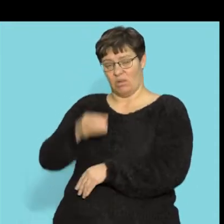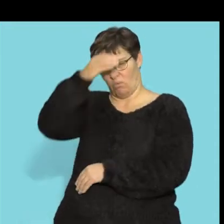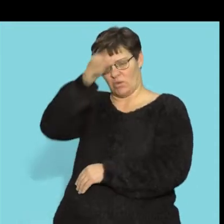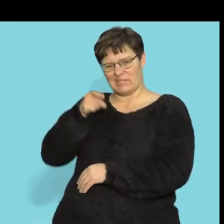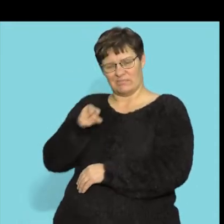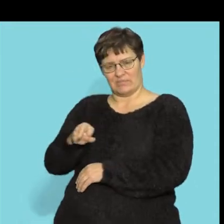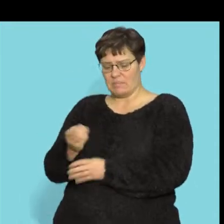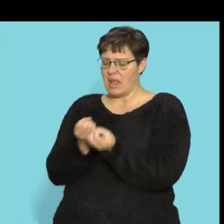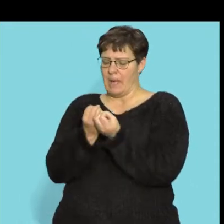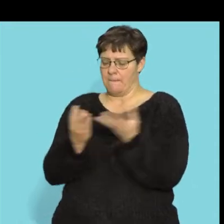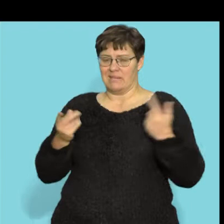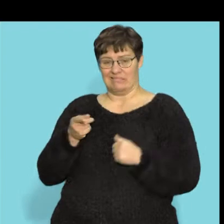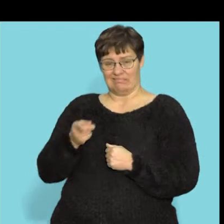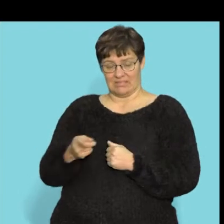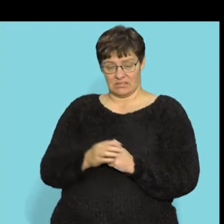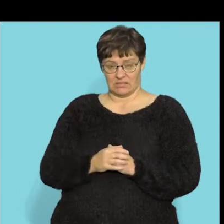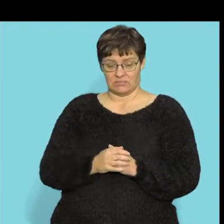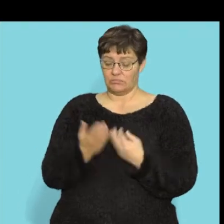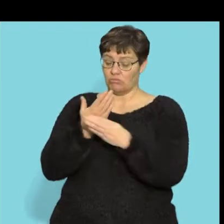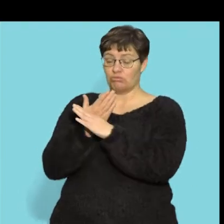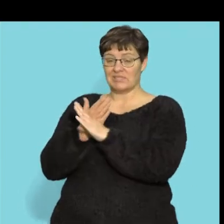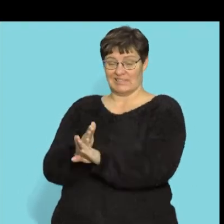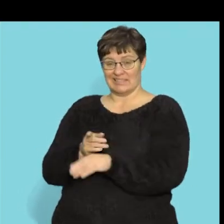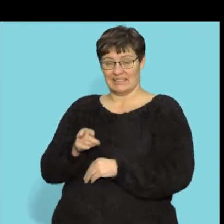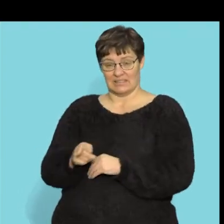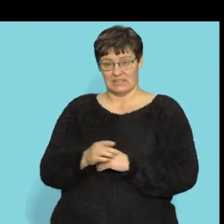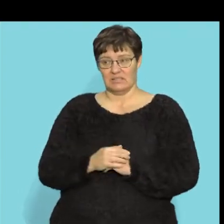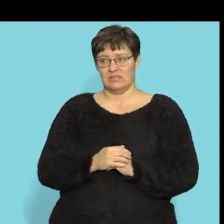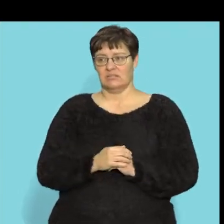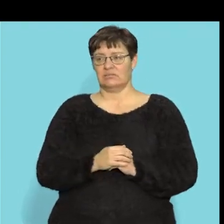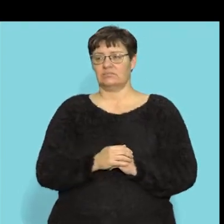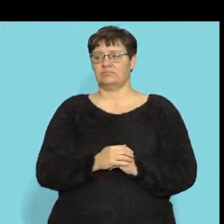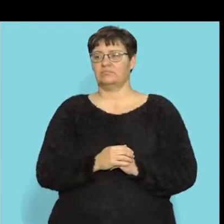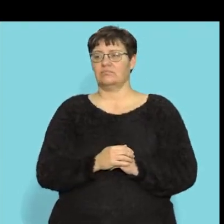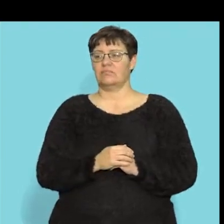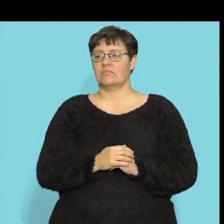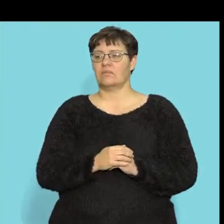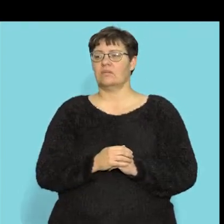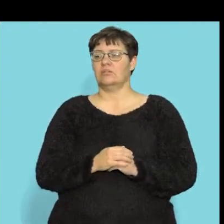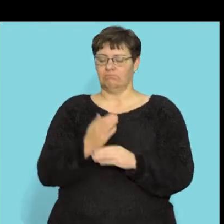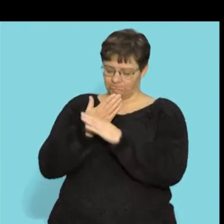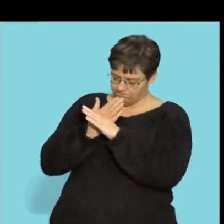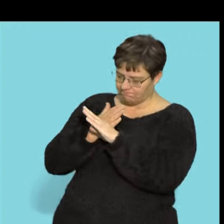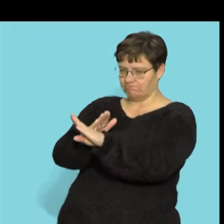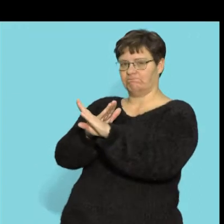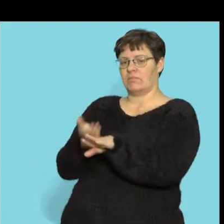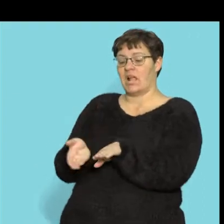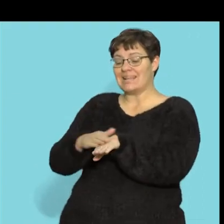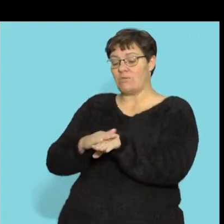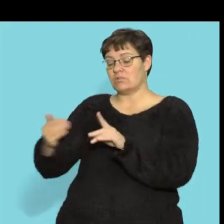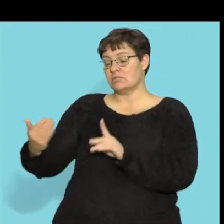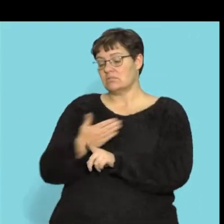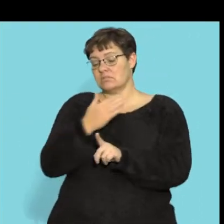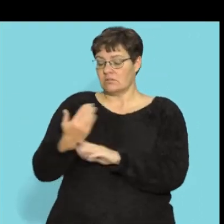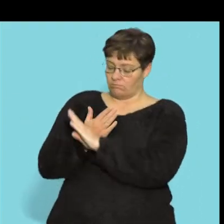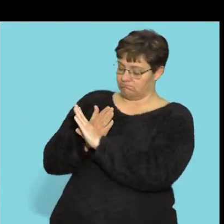concept of resistance as a quantity, right? So resistance is actually the measure of the opposition to